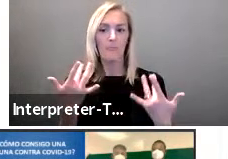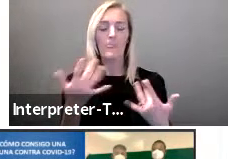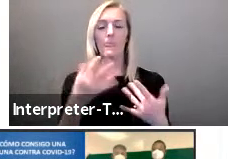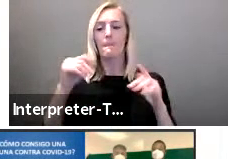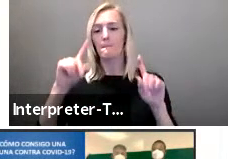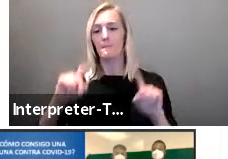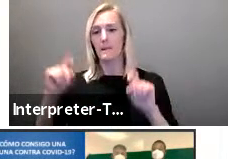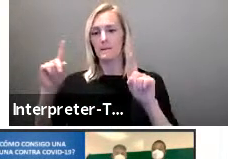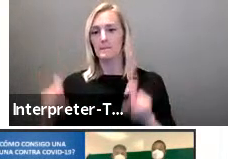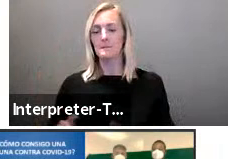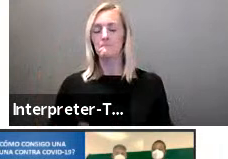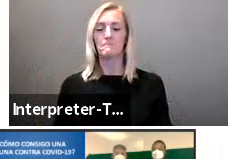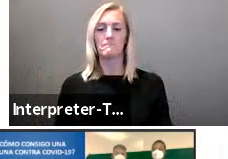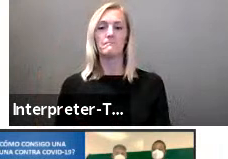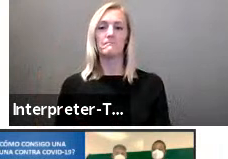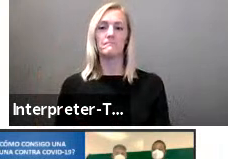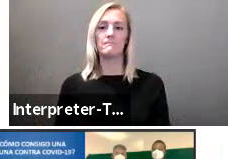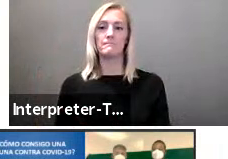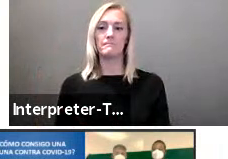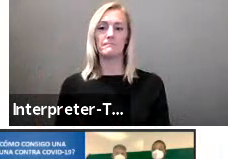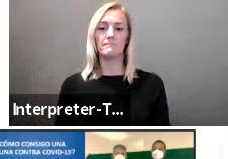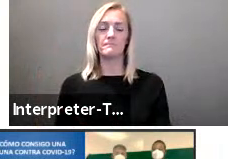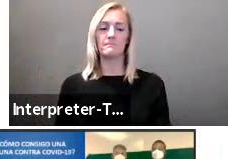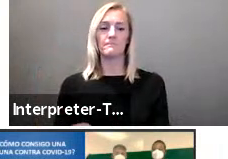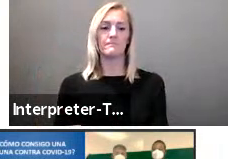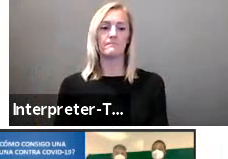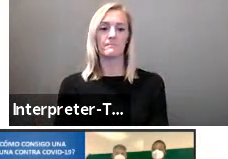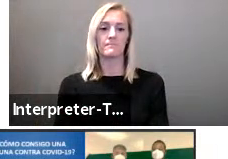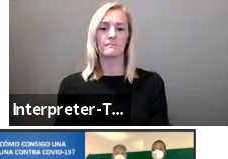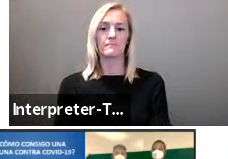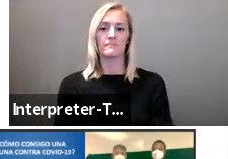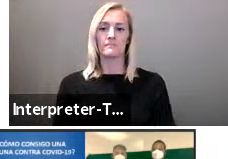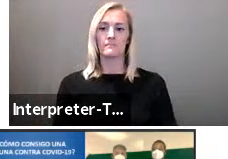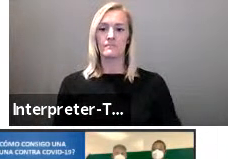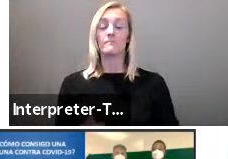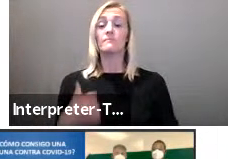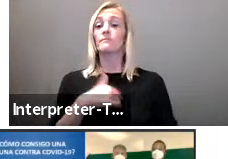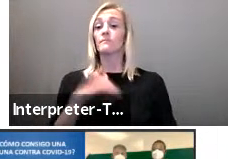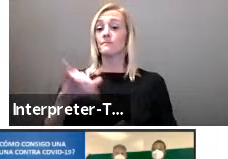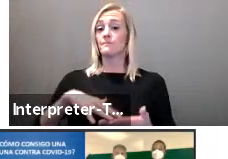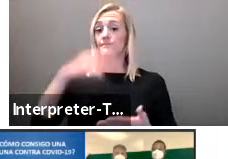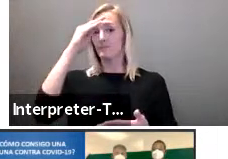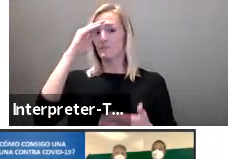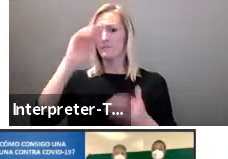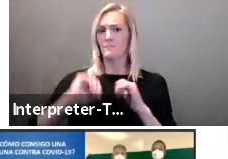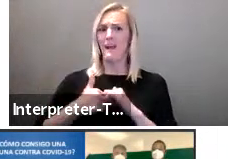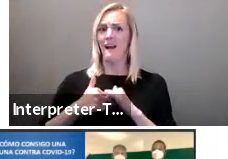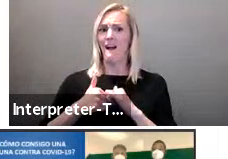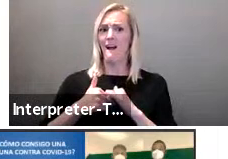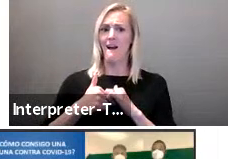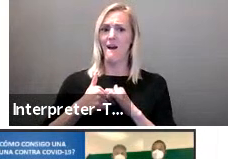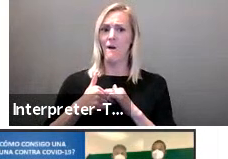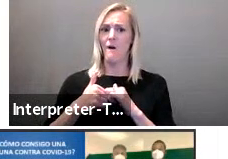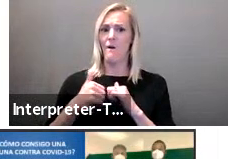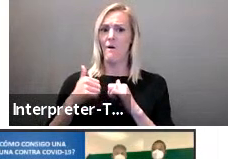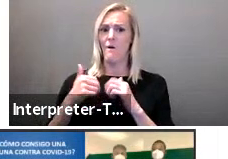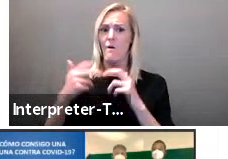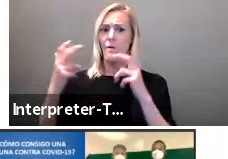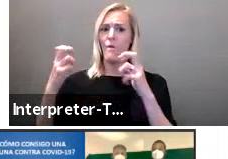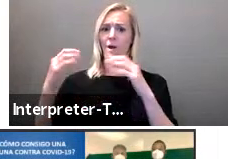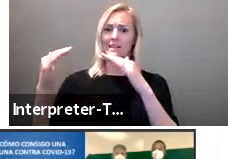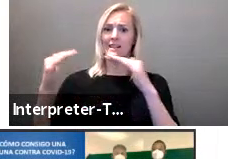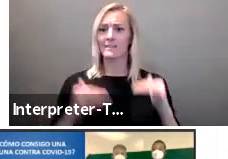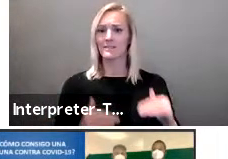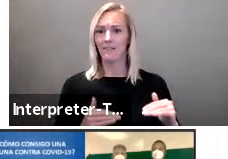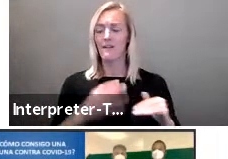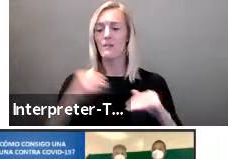testing. We had to also learn how to do some de-escalation and how to protect our